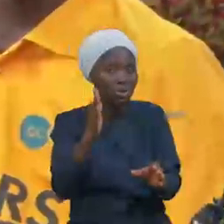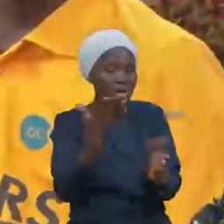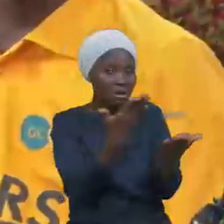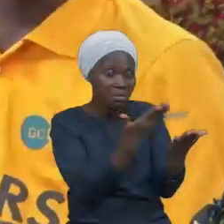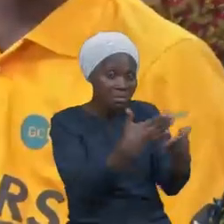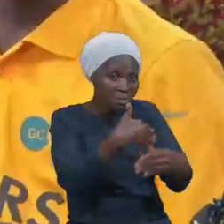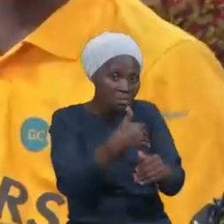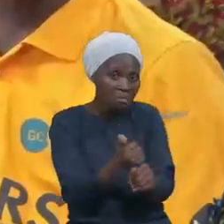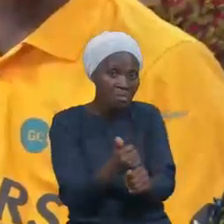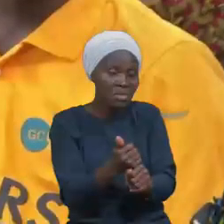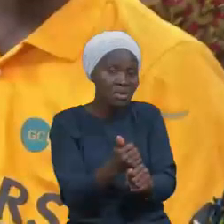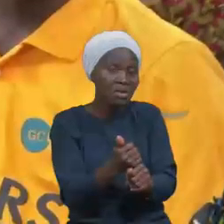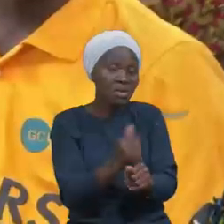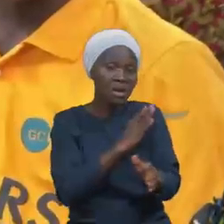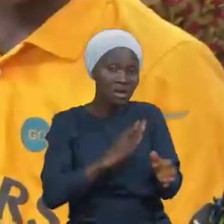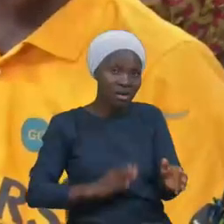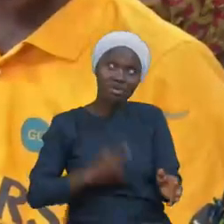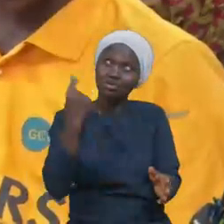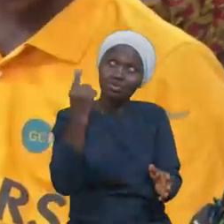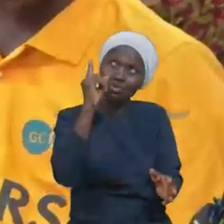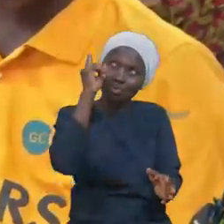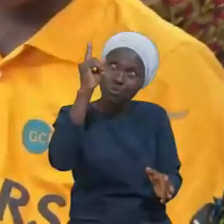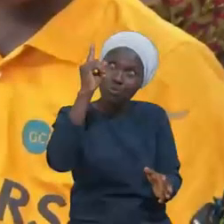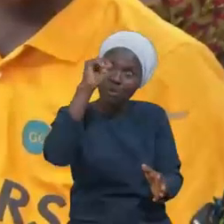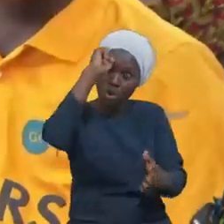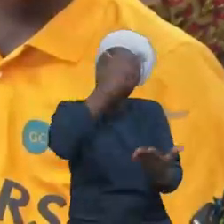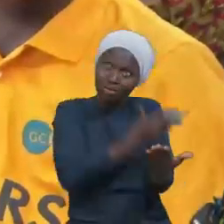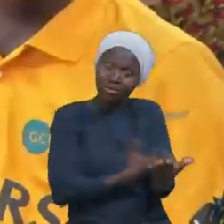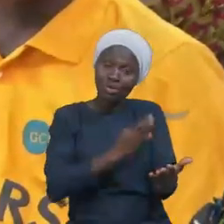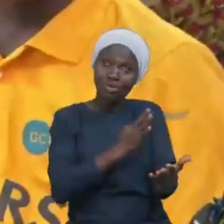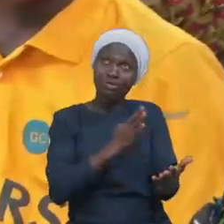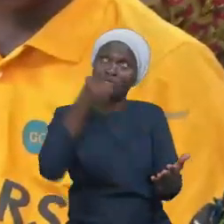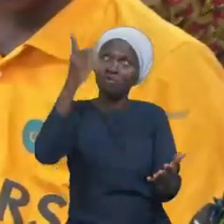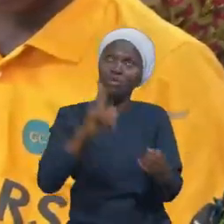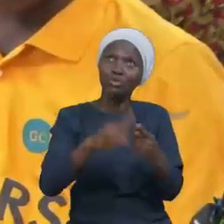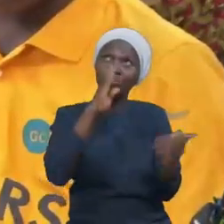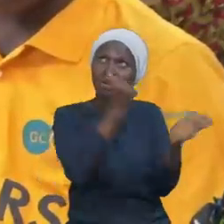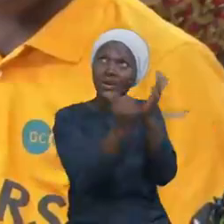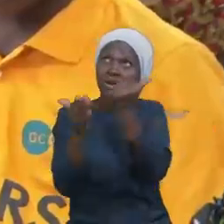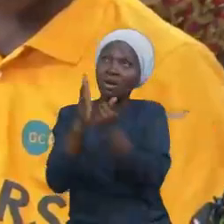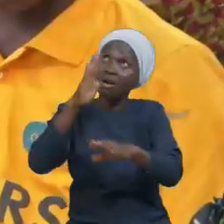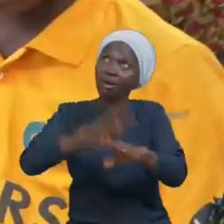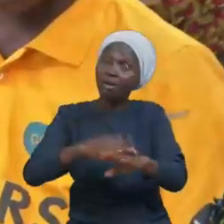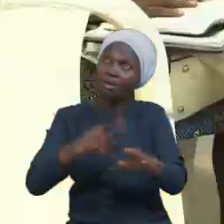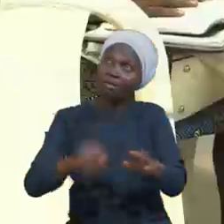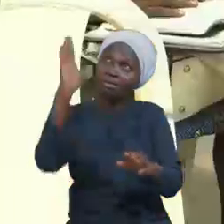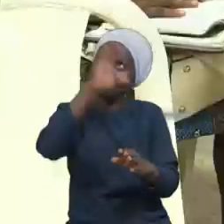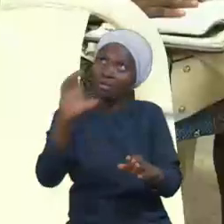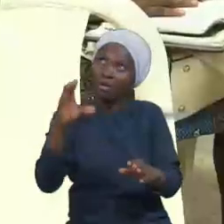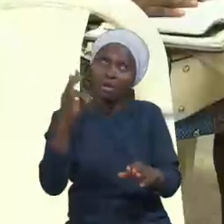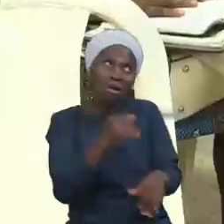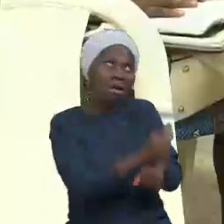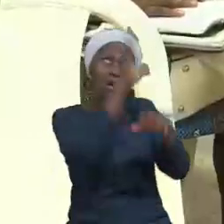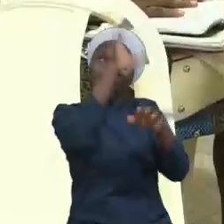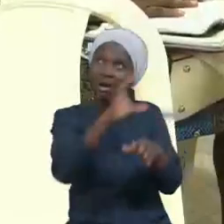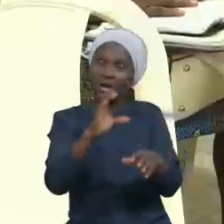Christ, the only begotten Son of God, to be crucified on the cross of Calvary. Now